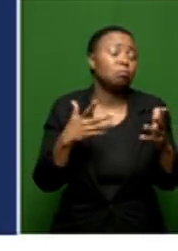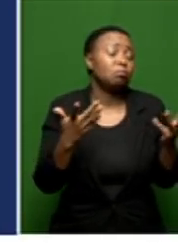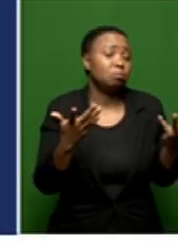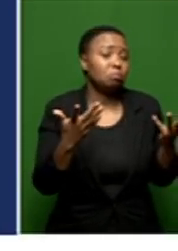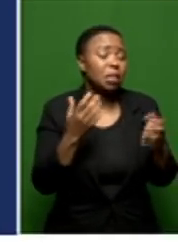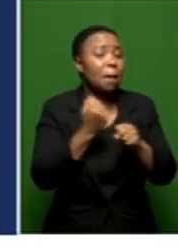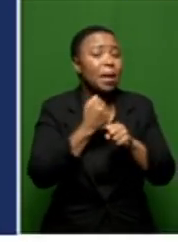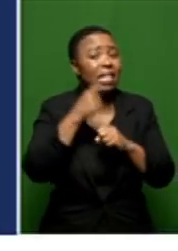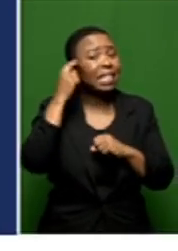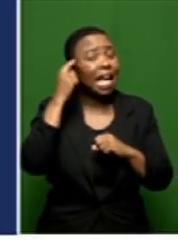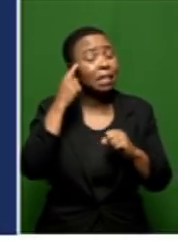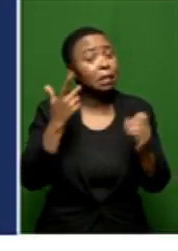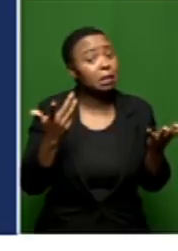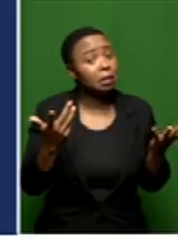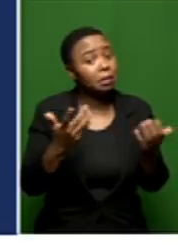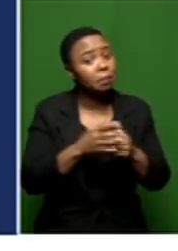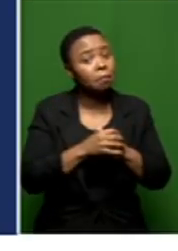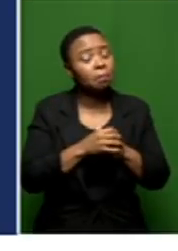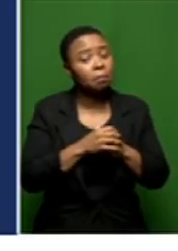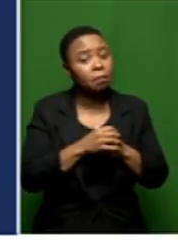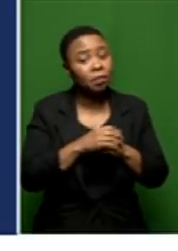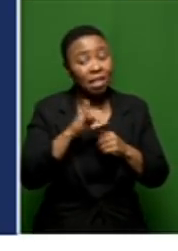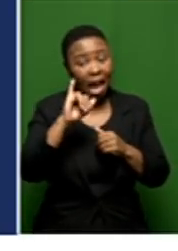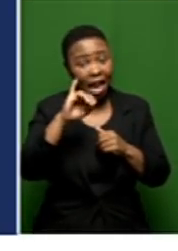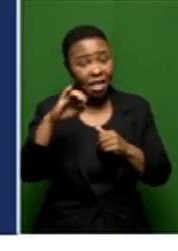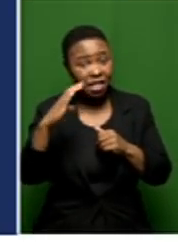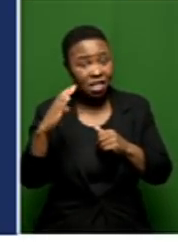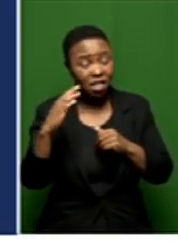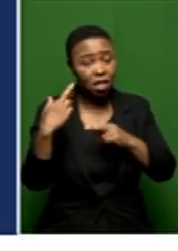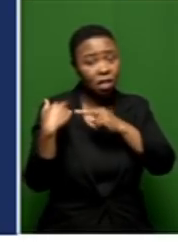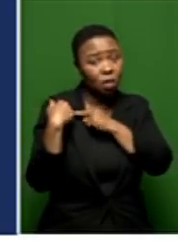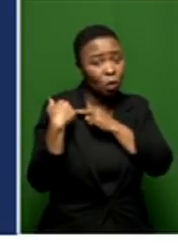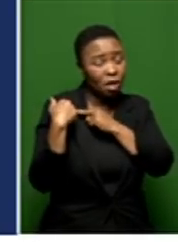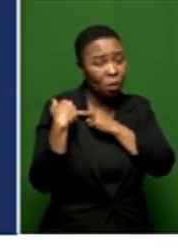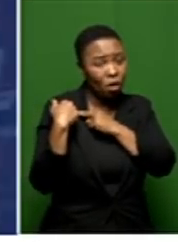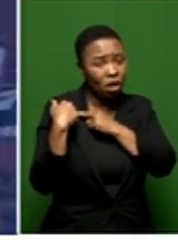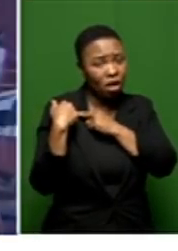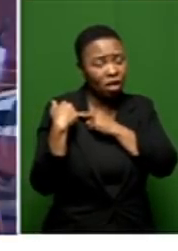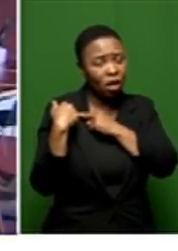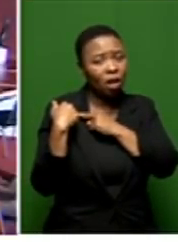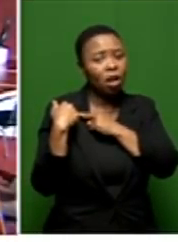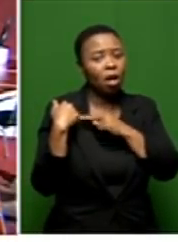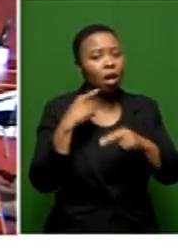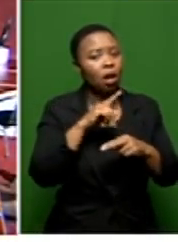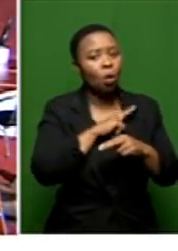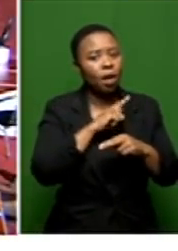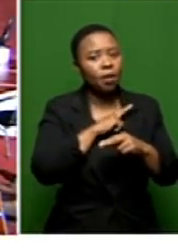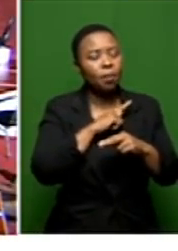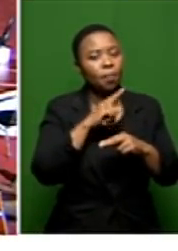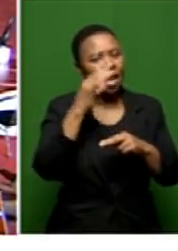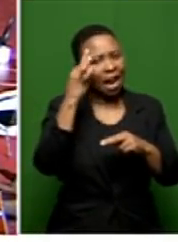if the IEC is responsible for the woeful and dismal performance of the